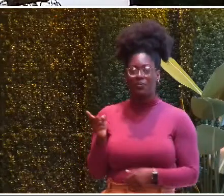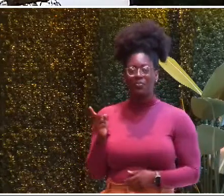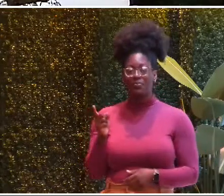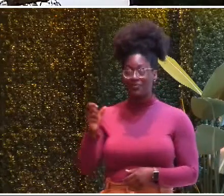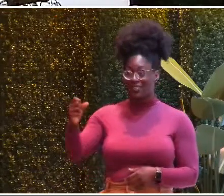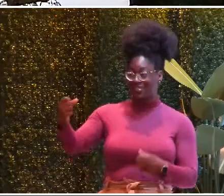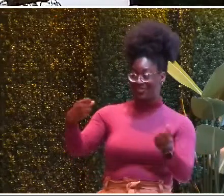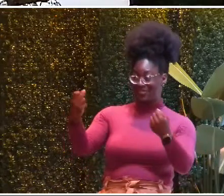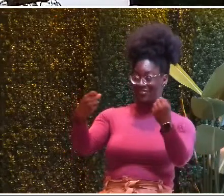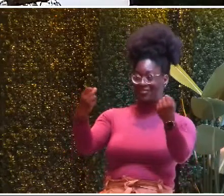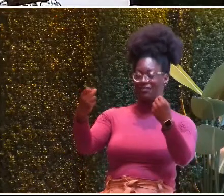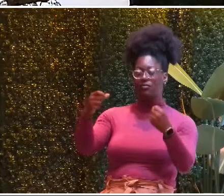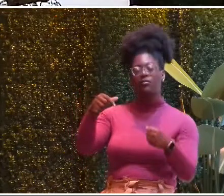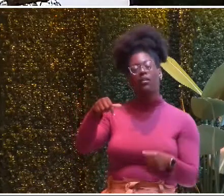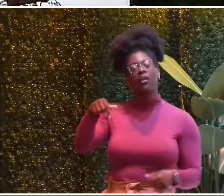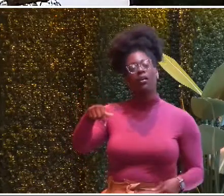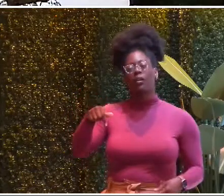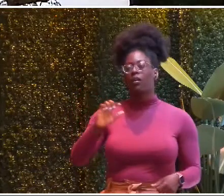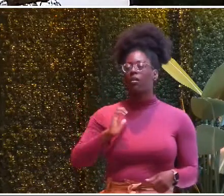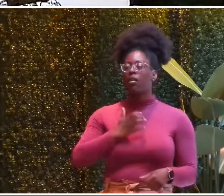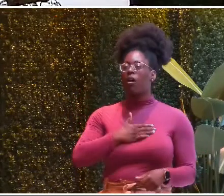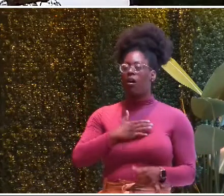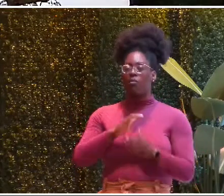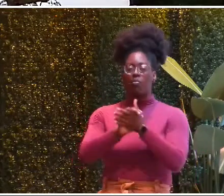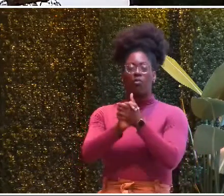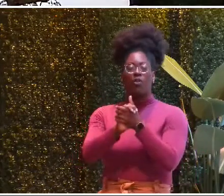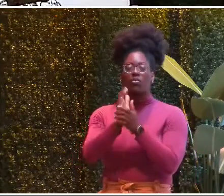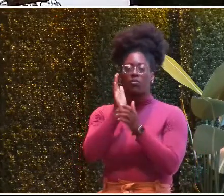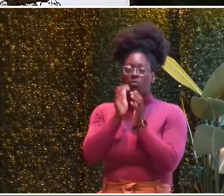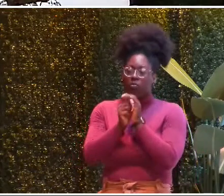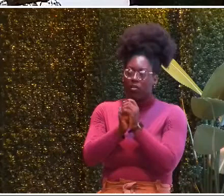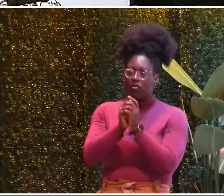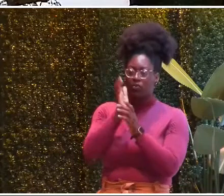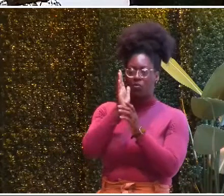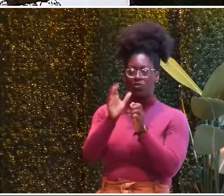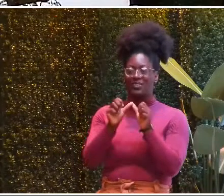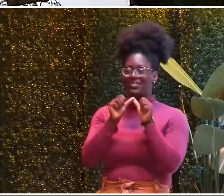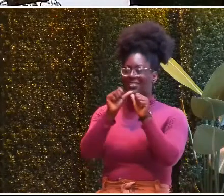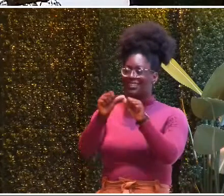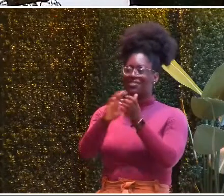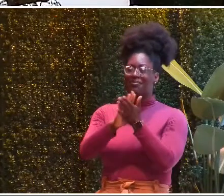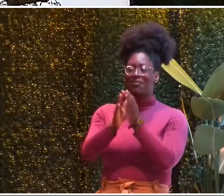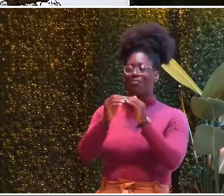deeper and thicker as our saints continue to roll in as we're gathered here today.